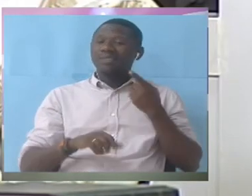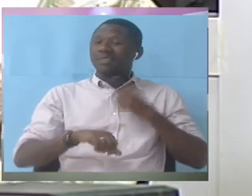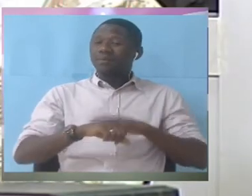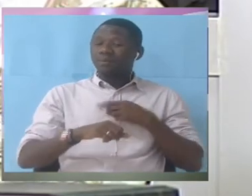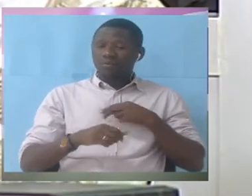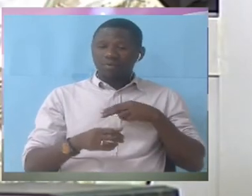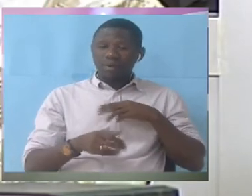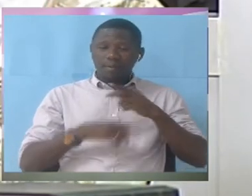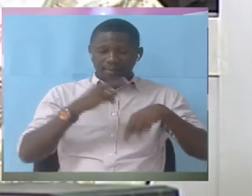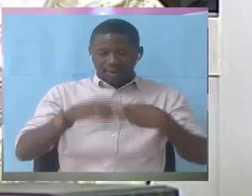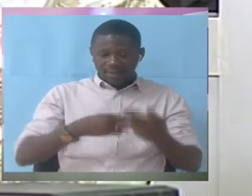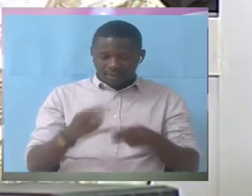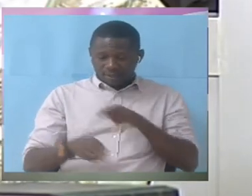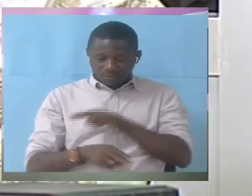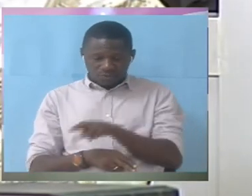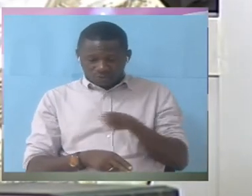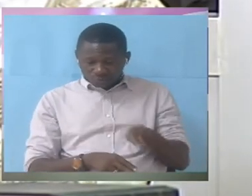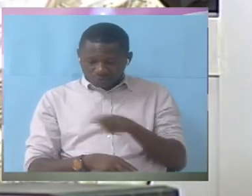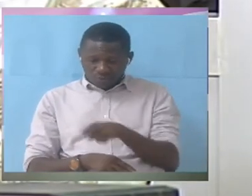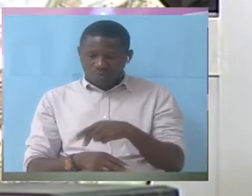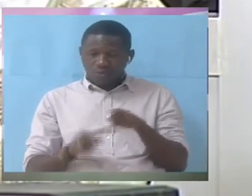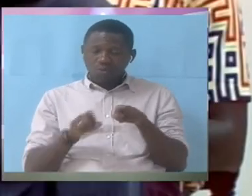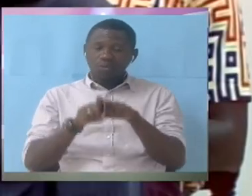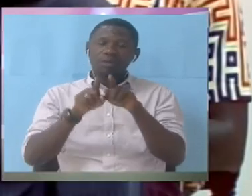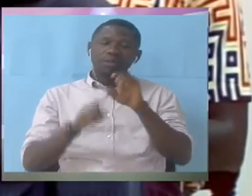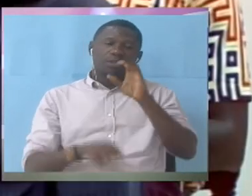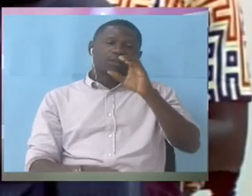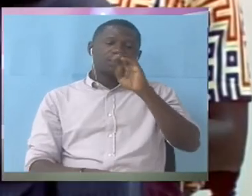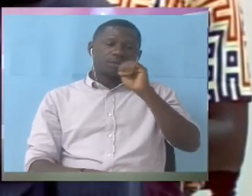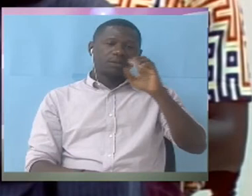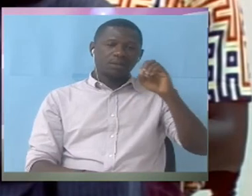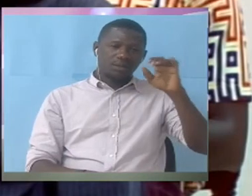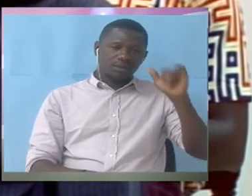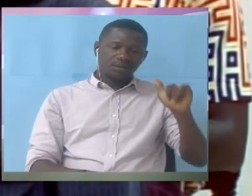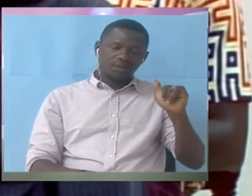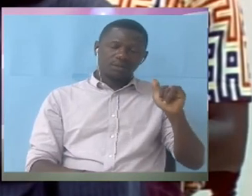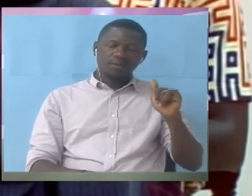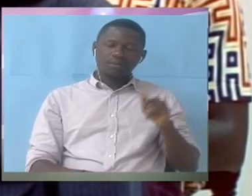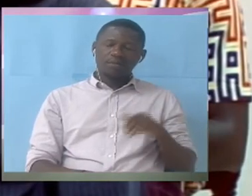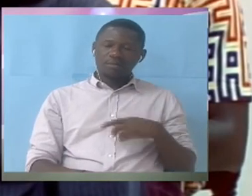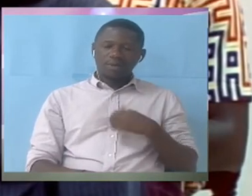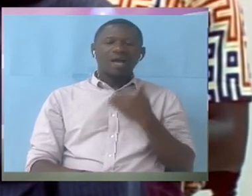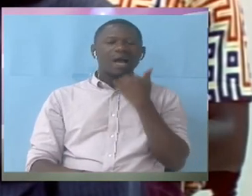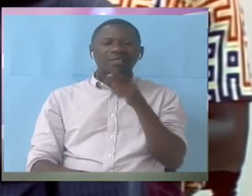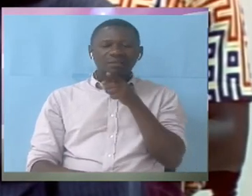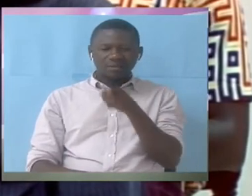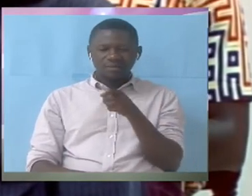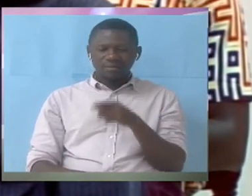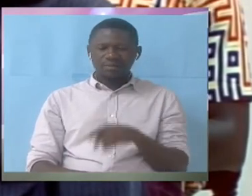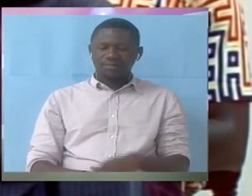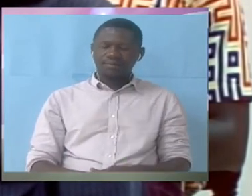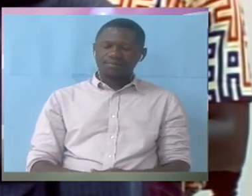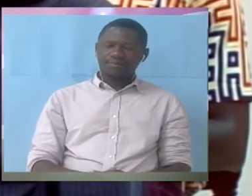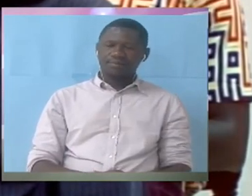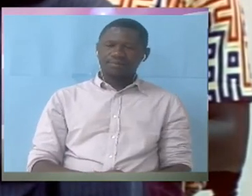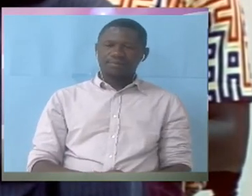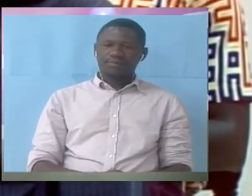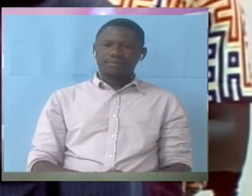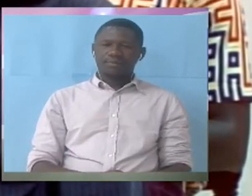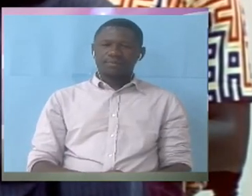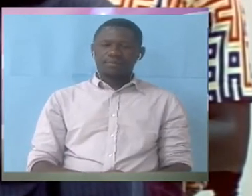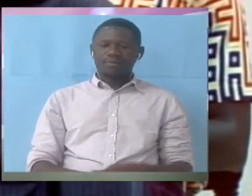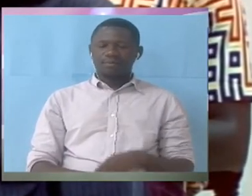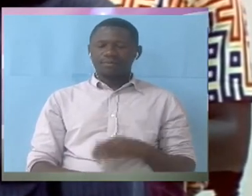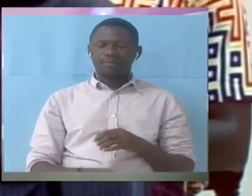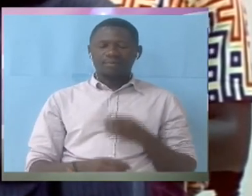with Cisse, I asked him. Jamono bobu de oru ñu wonde waye ba nga xamé né ma ngi don play dam ak Cisse ci la ko dal di laaj. I